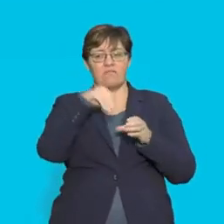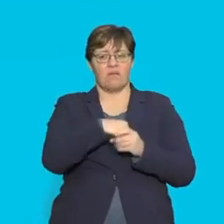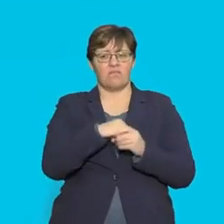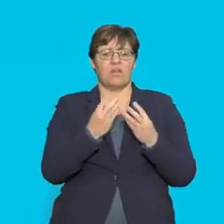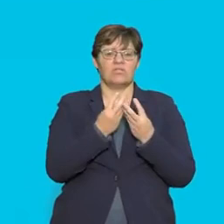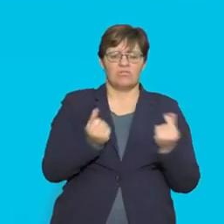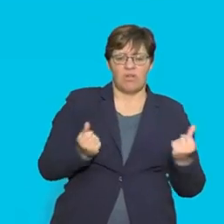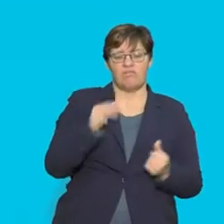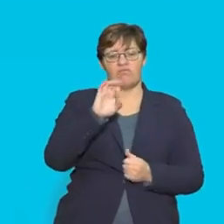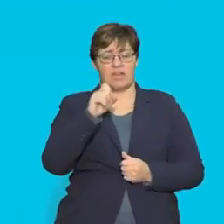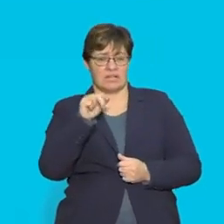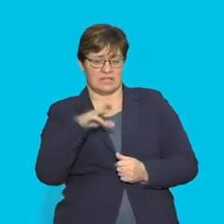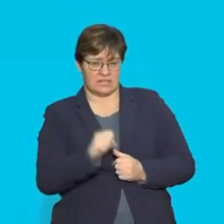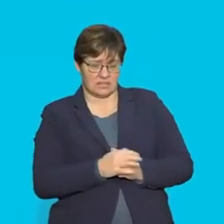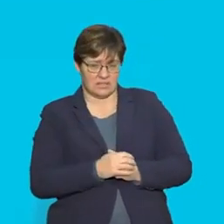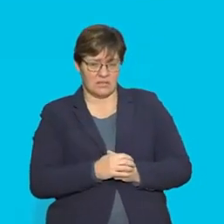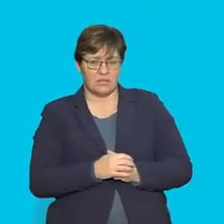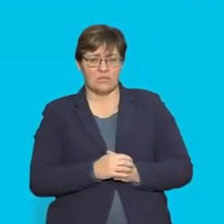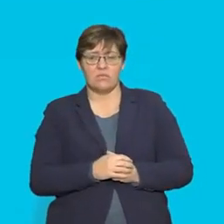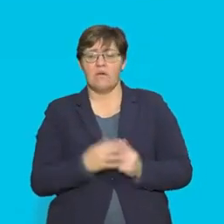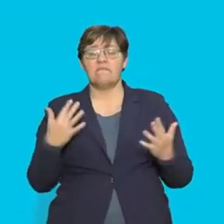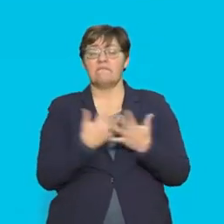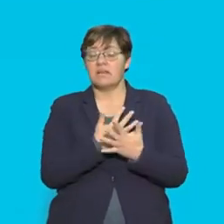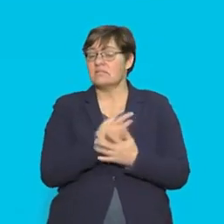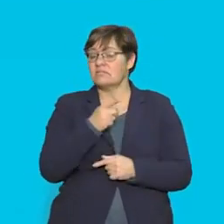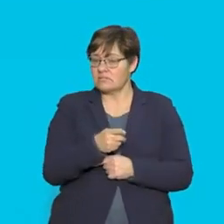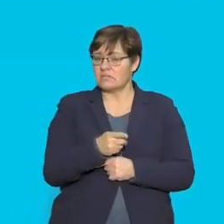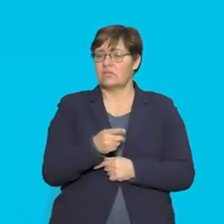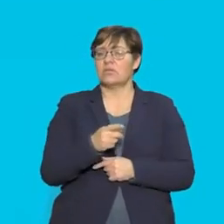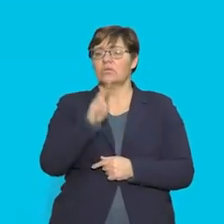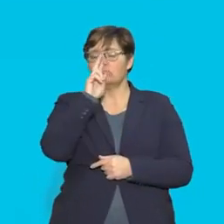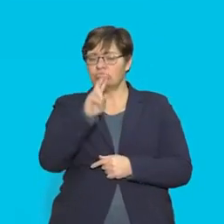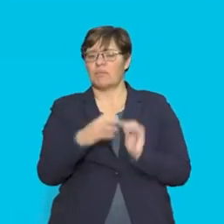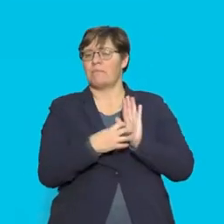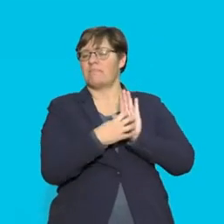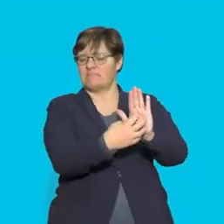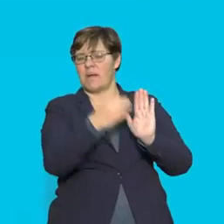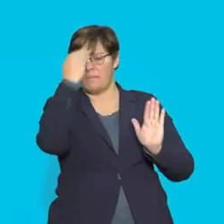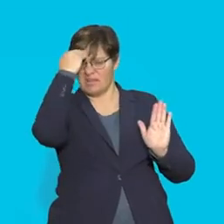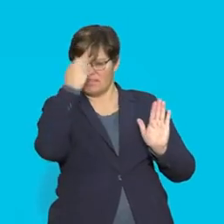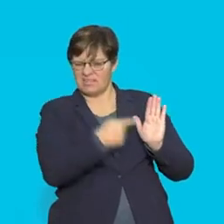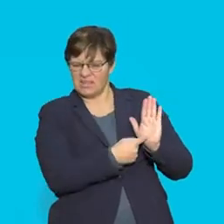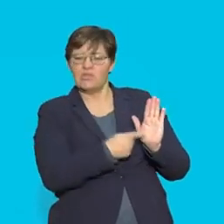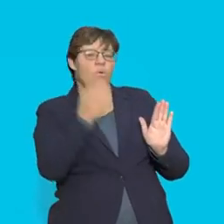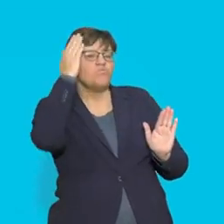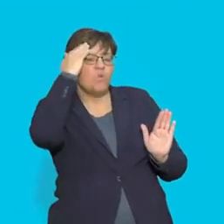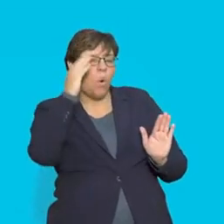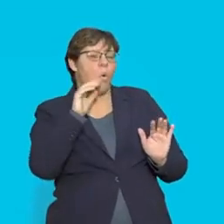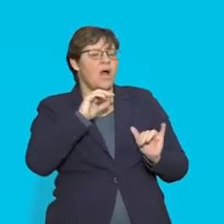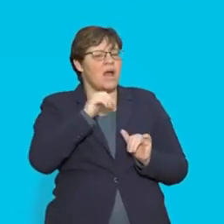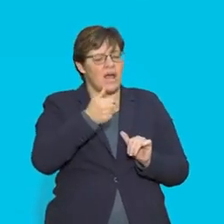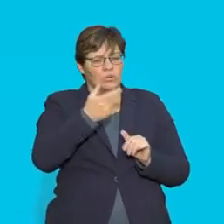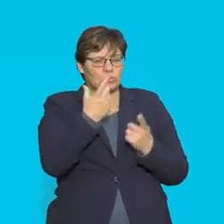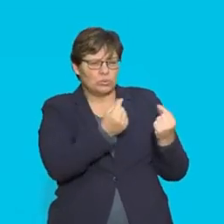But first, let's just quickly go through the map that we need to go through in order to solve the riders, because now we need